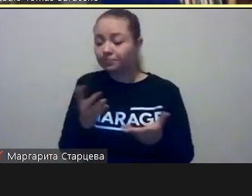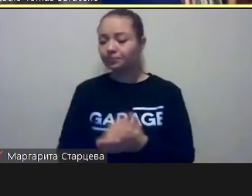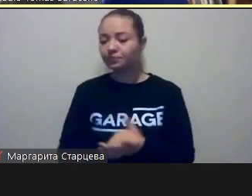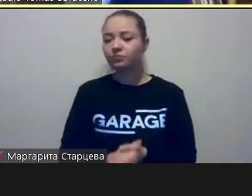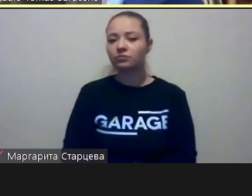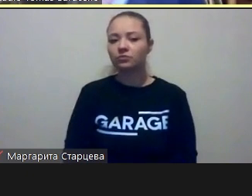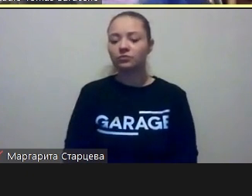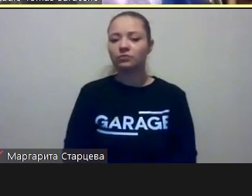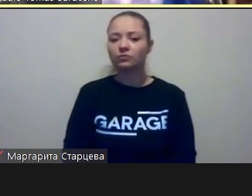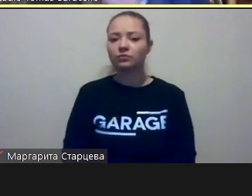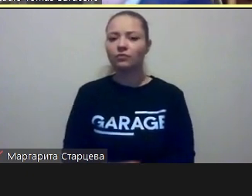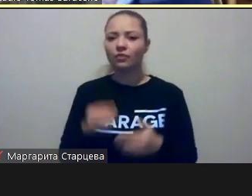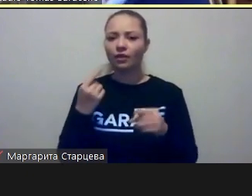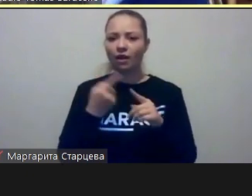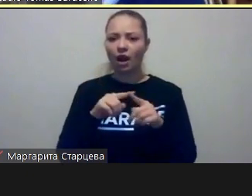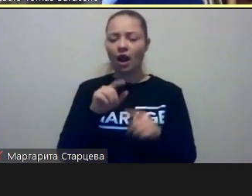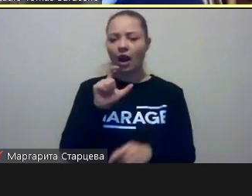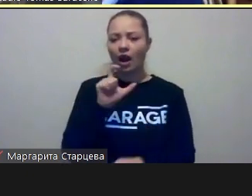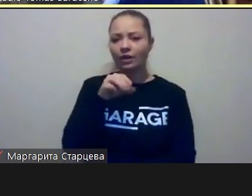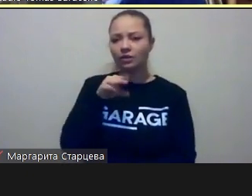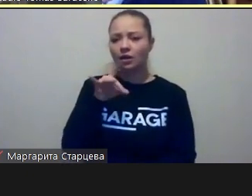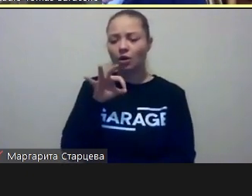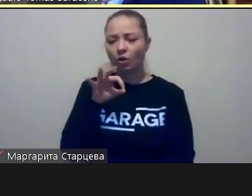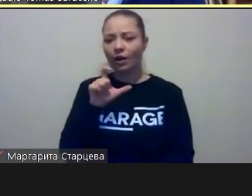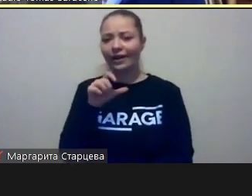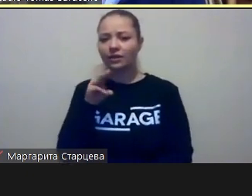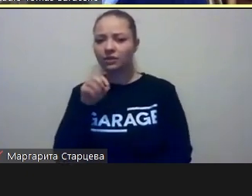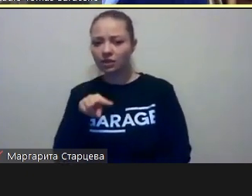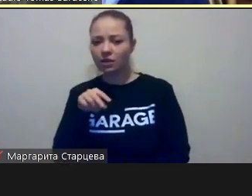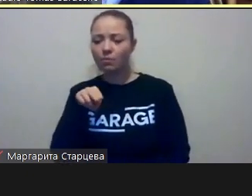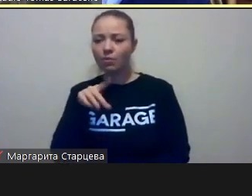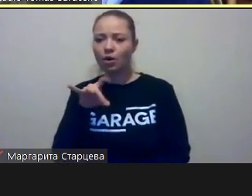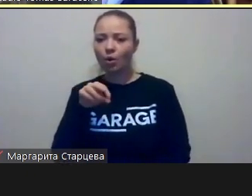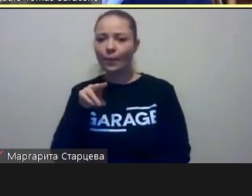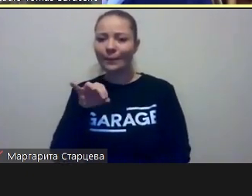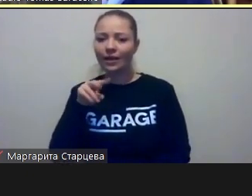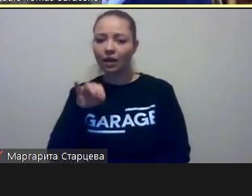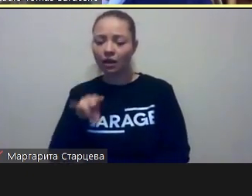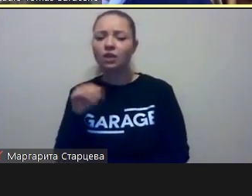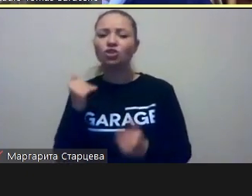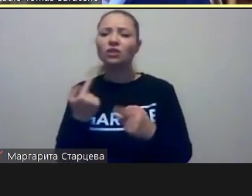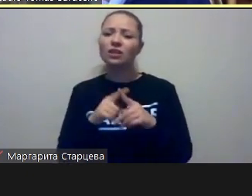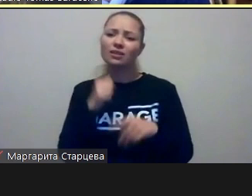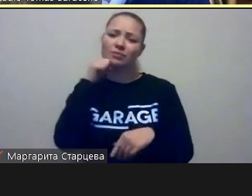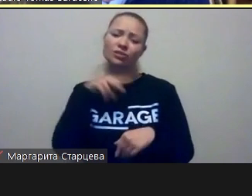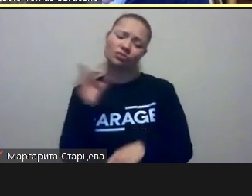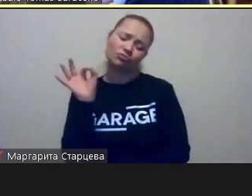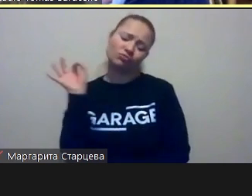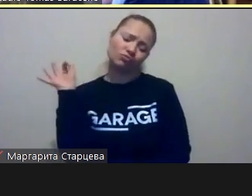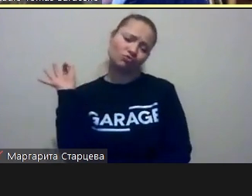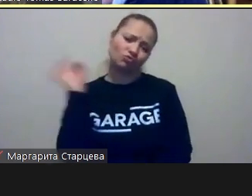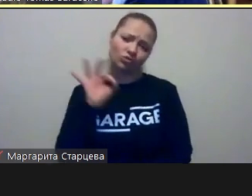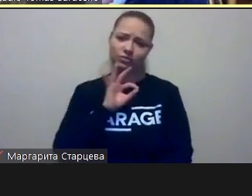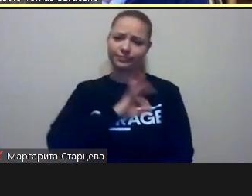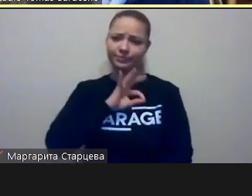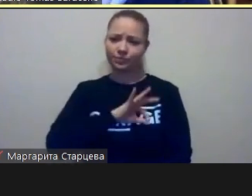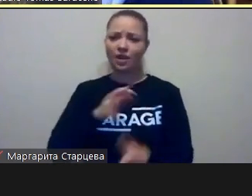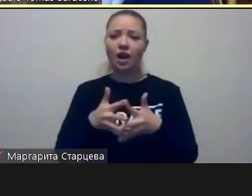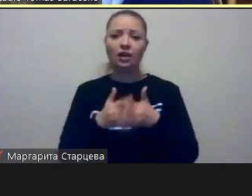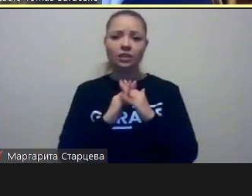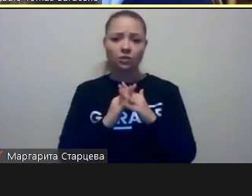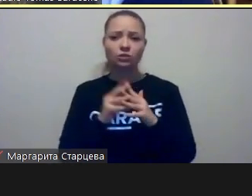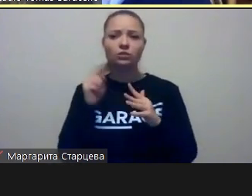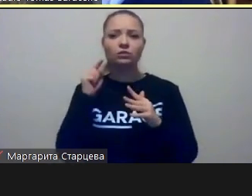tetraethylenopropyleno. Is a material that now is used a lot in architecture, and then and it's guaranteed for 20 years, which will